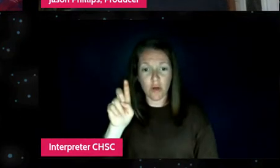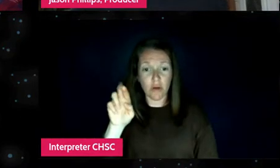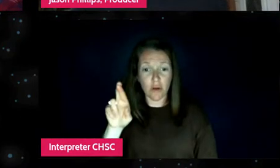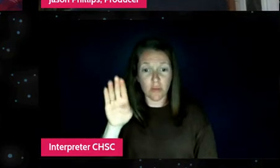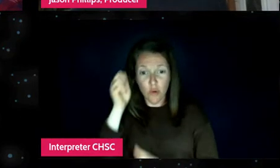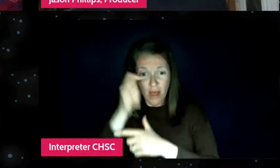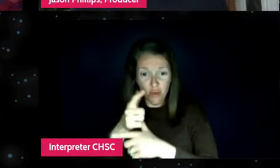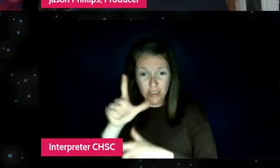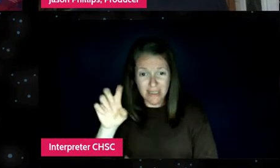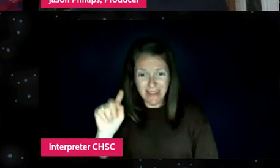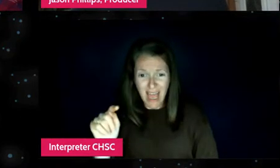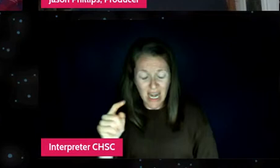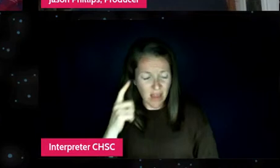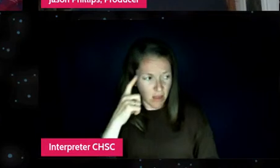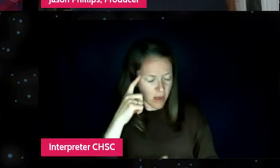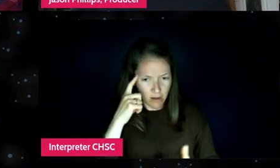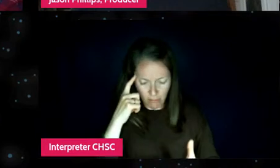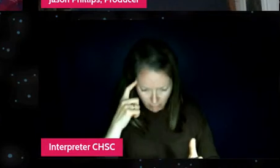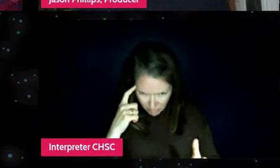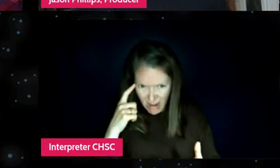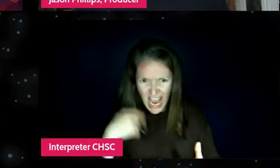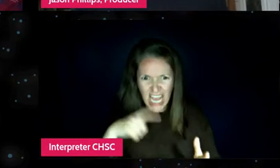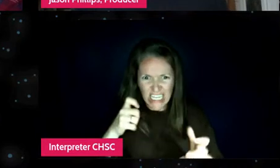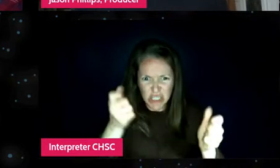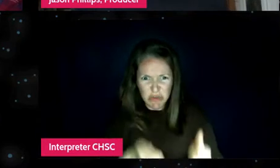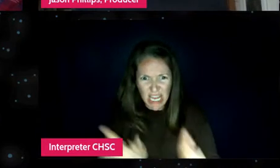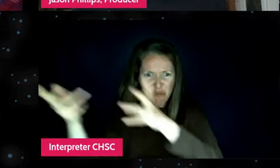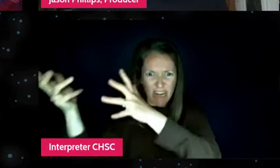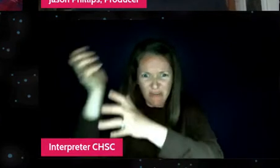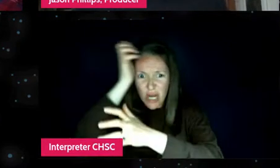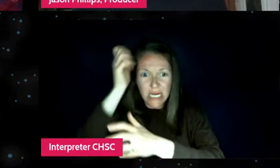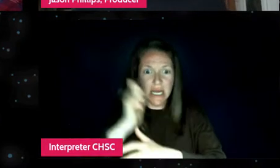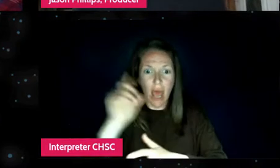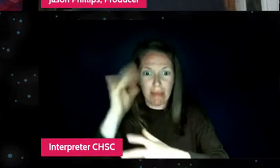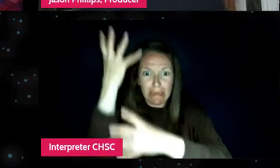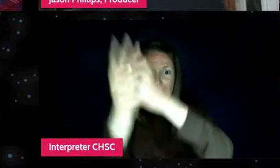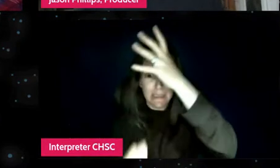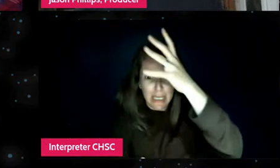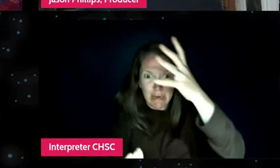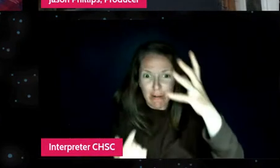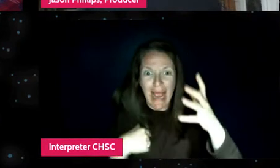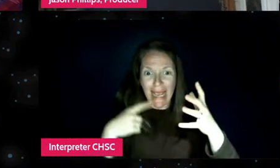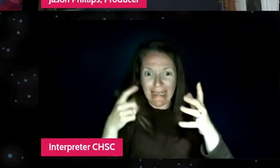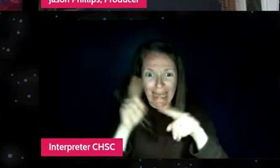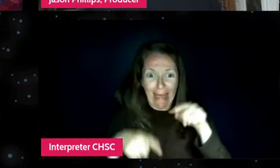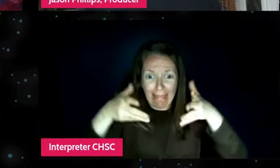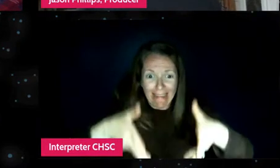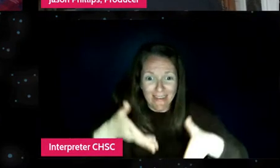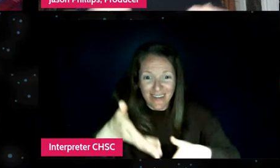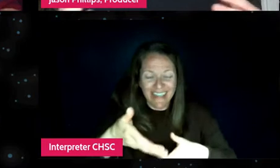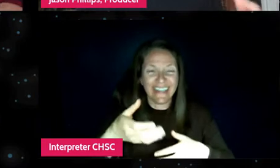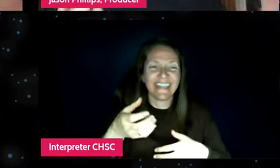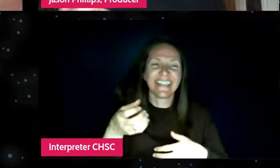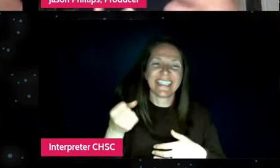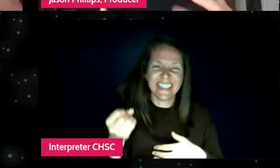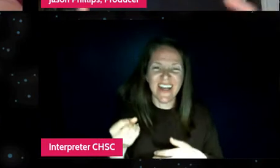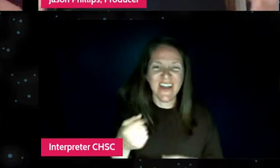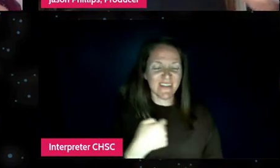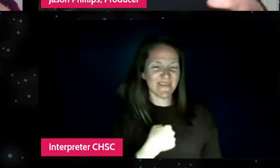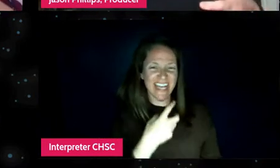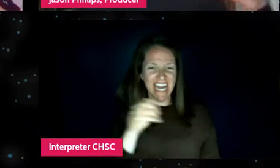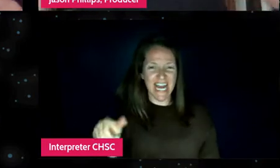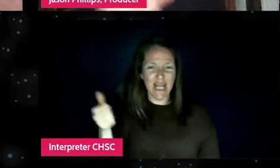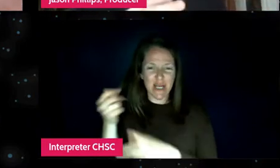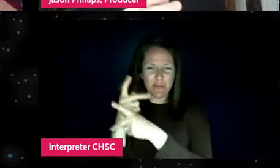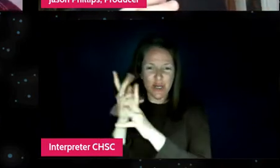I need to get rid of this trash. Like, this isn't gonna disappear and I can't leave it. So then like me and the other